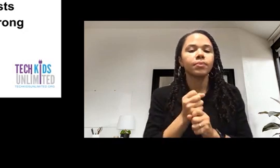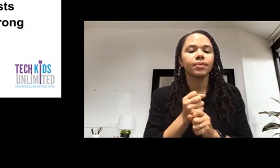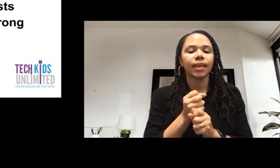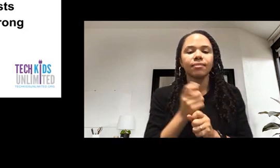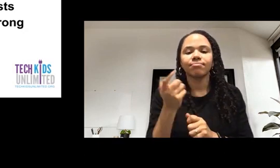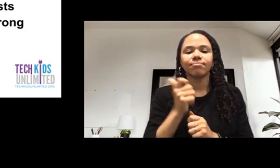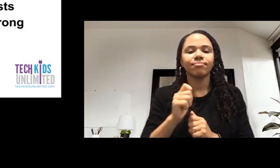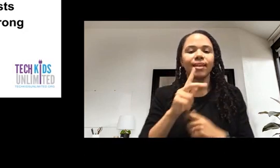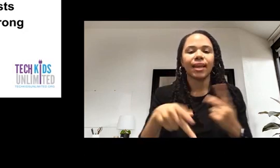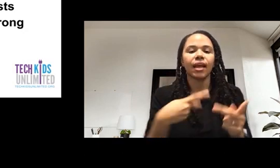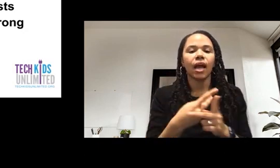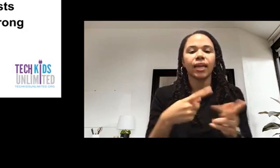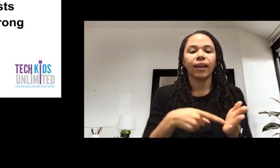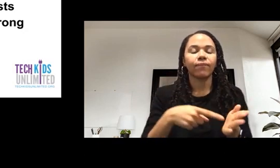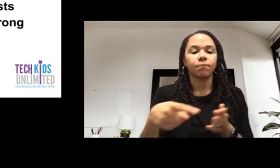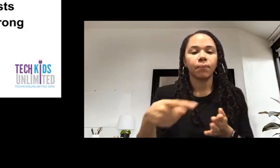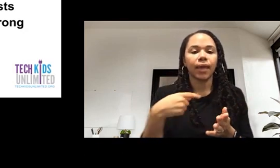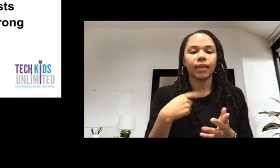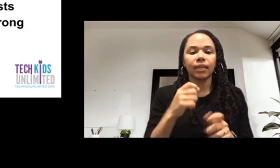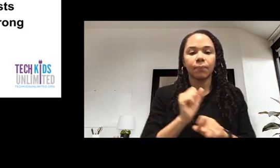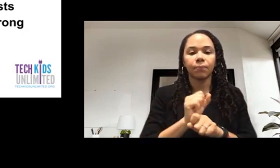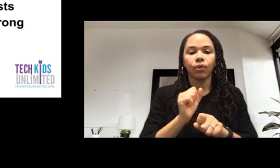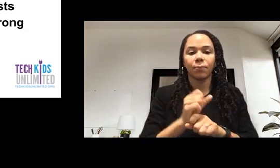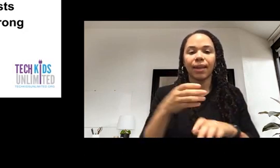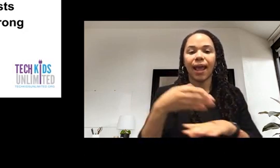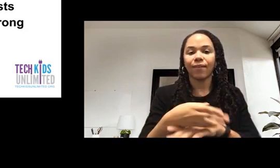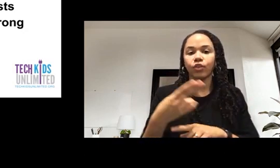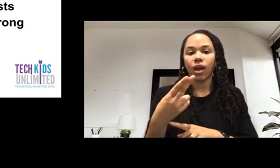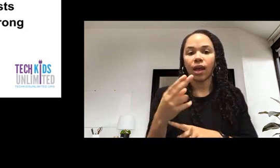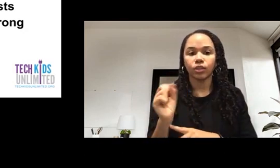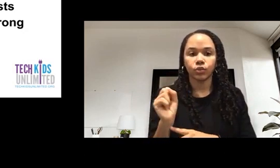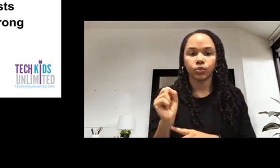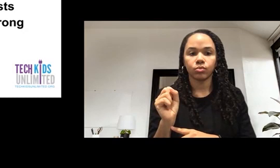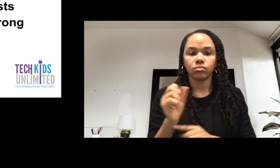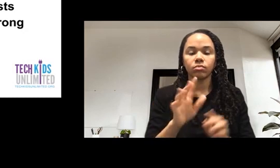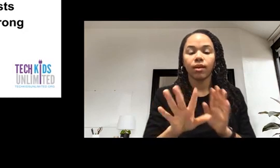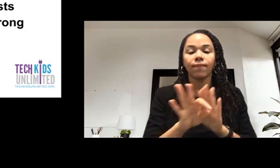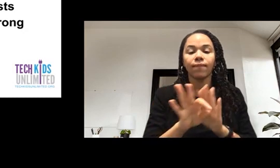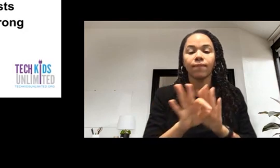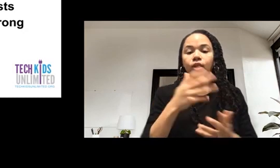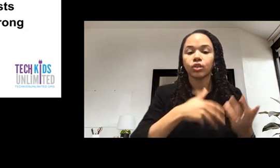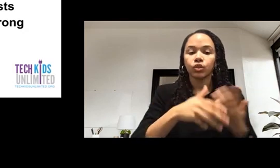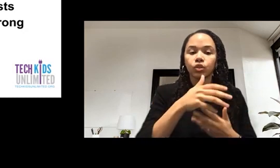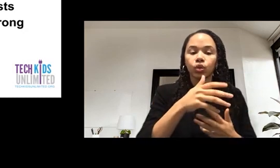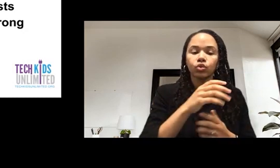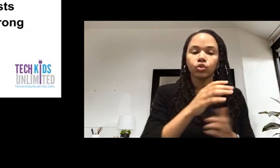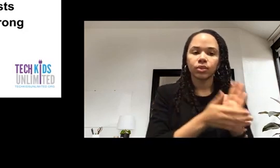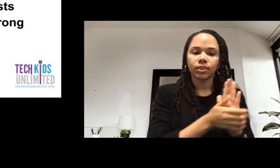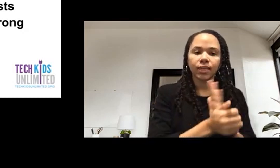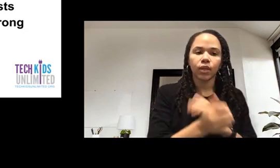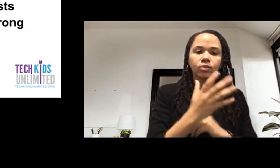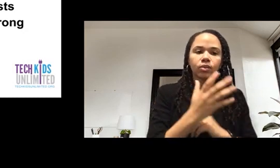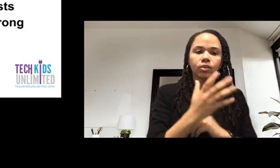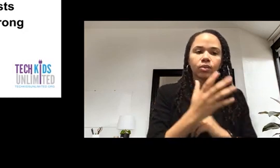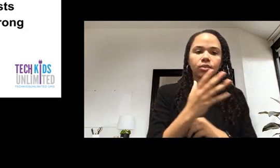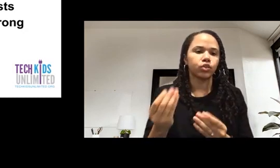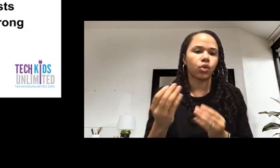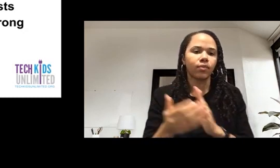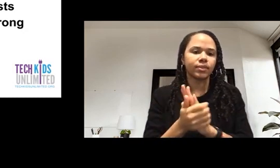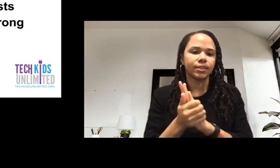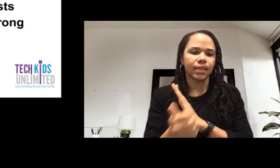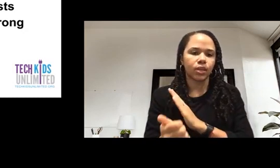employment in their 6 years after high school. We've also found that social skills and soft skills, such as teamwork and collaboration